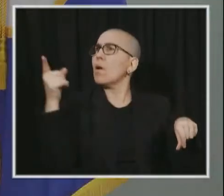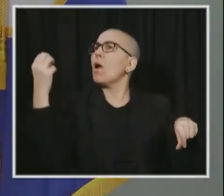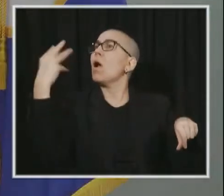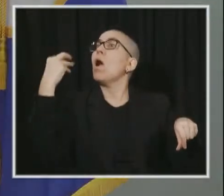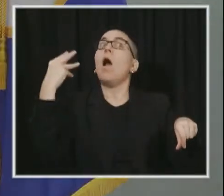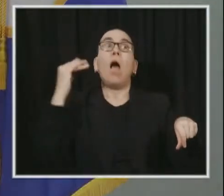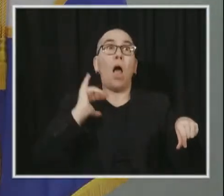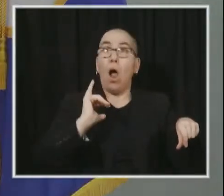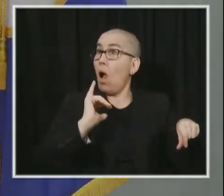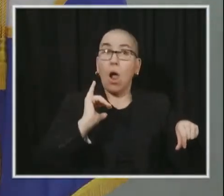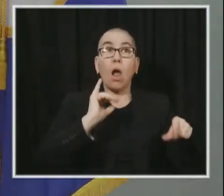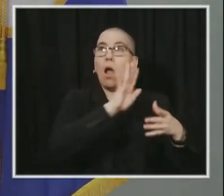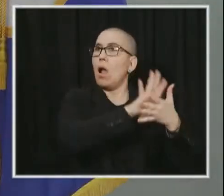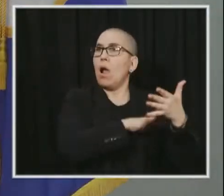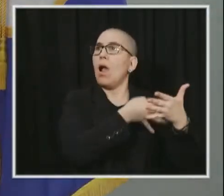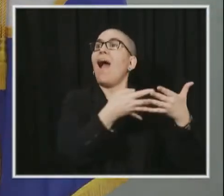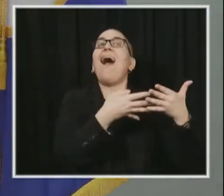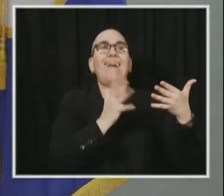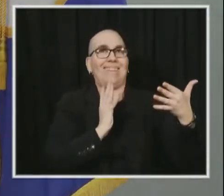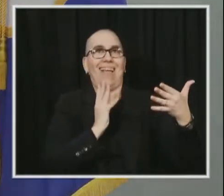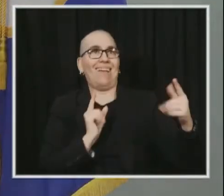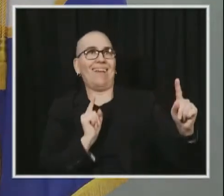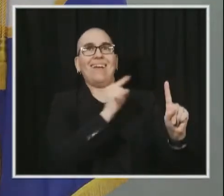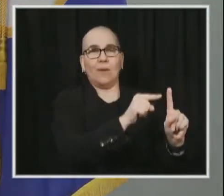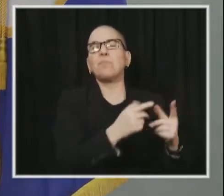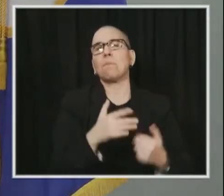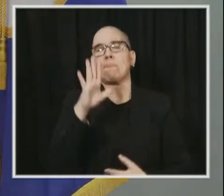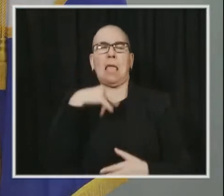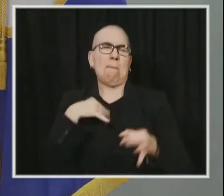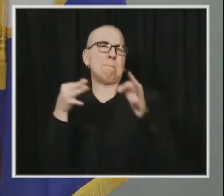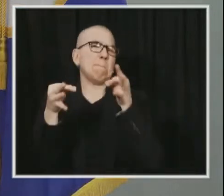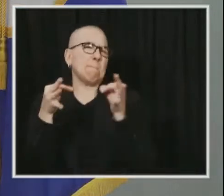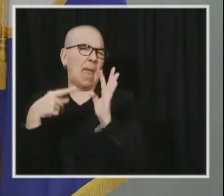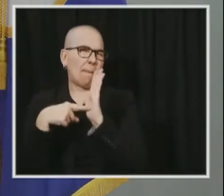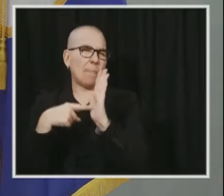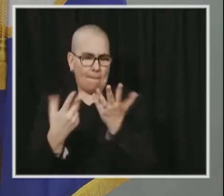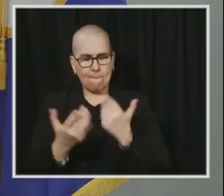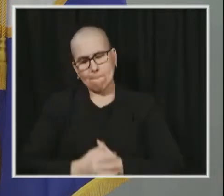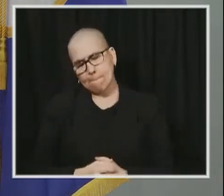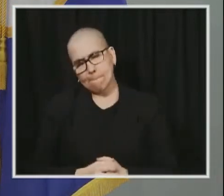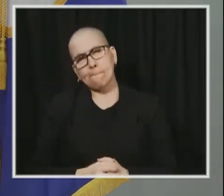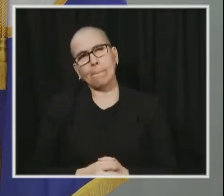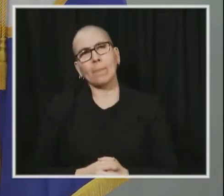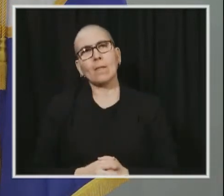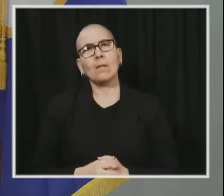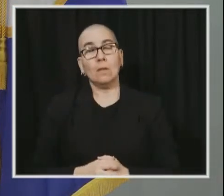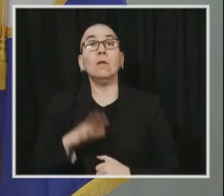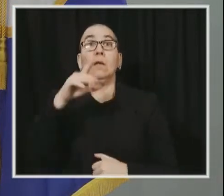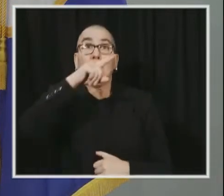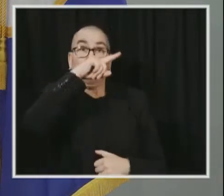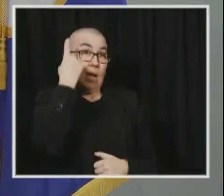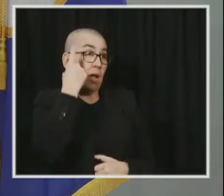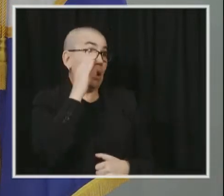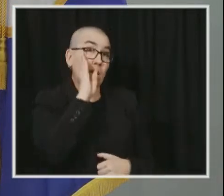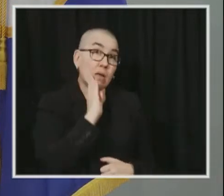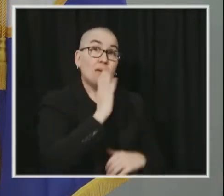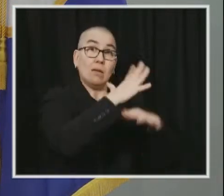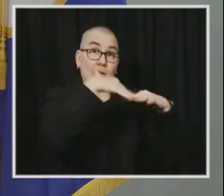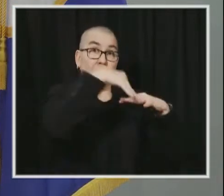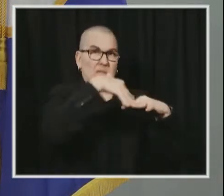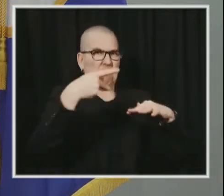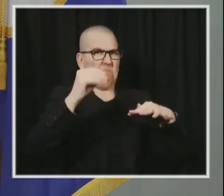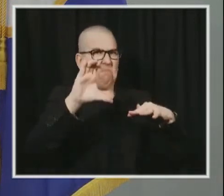you. A prime example of our commitment to continuously engage with Black, Indigenous, and people of color communities is